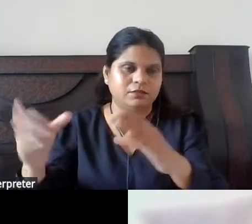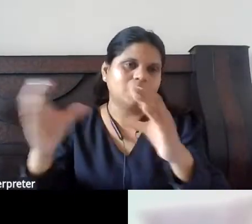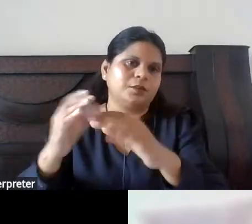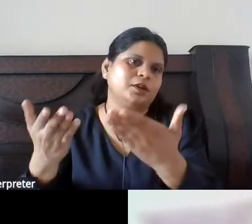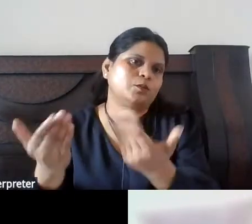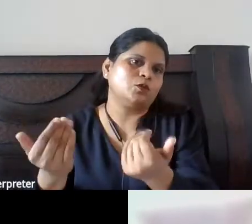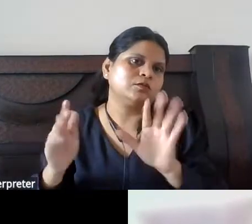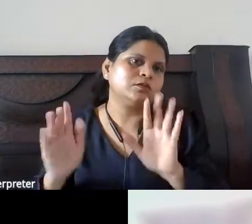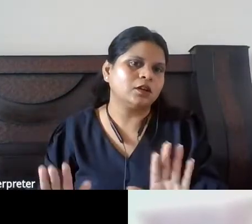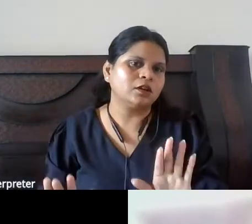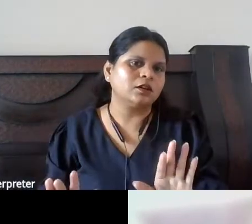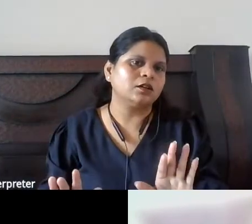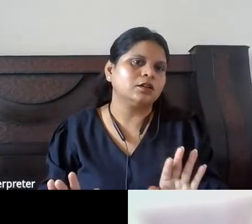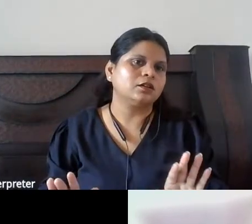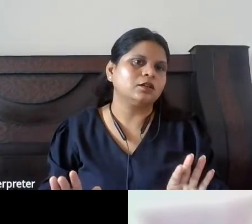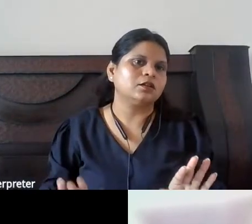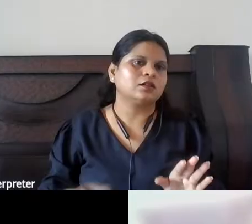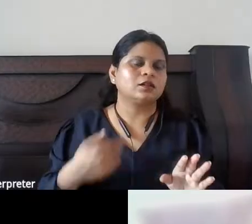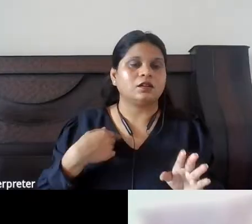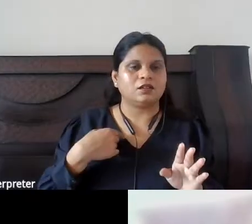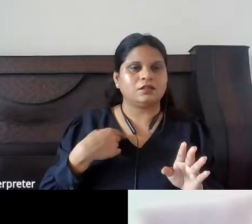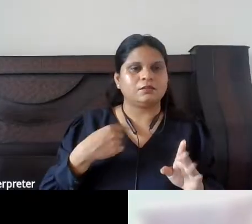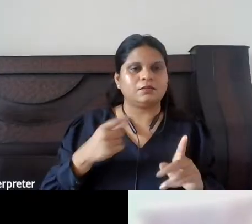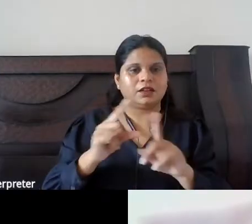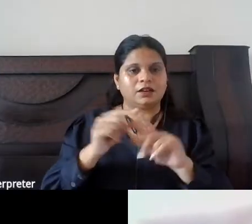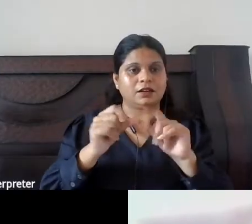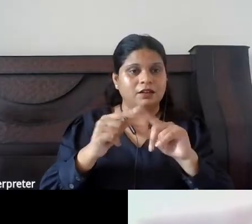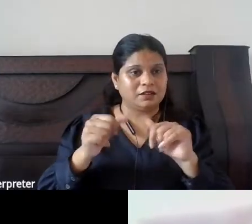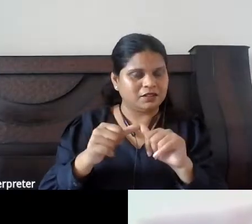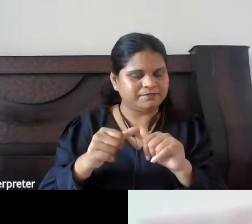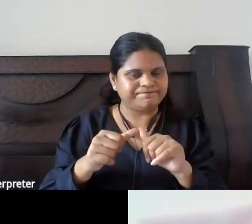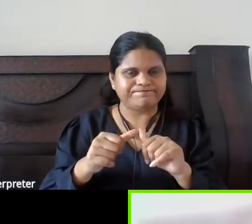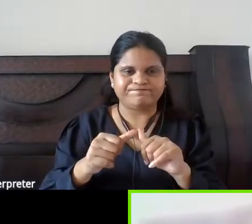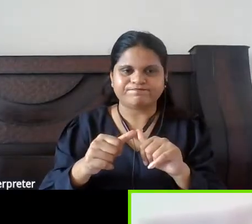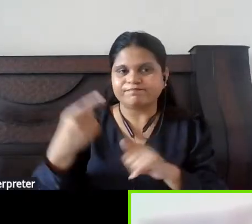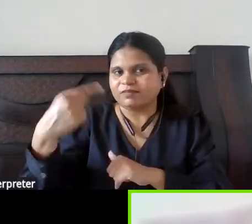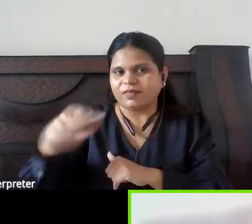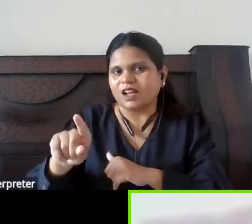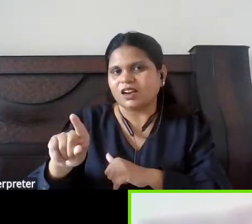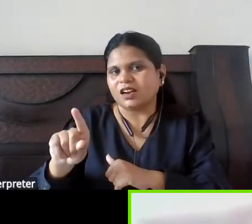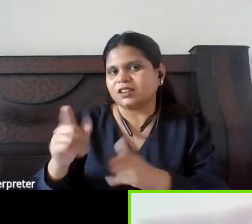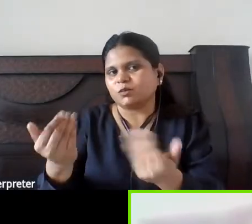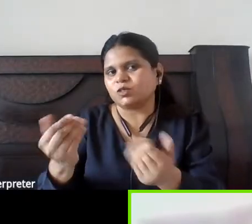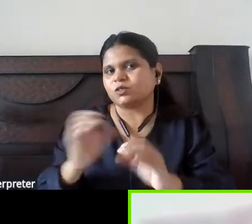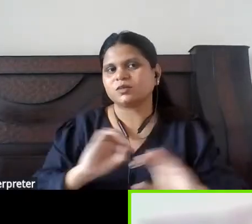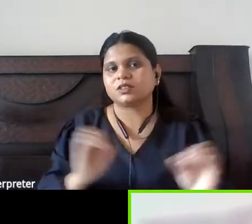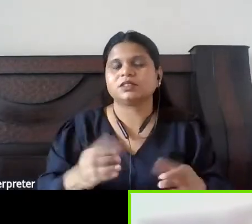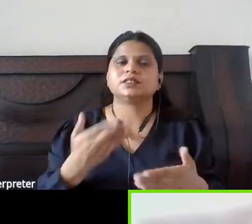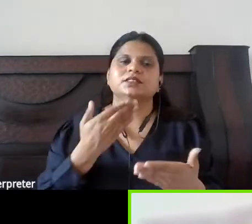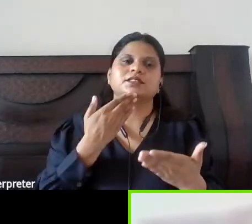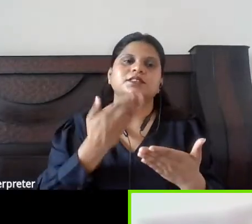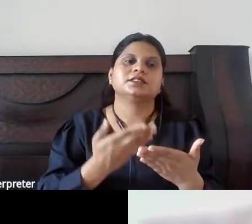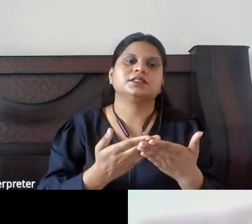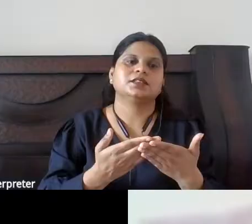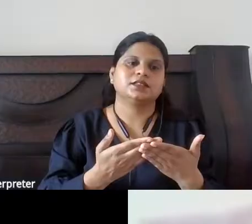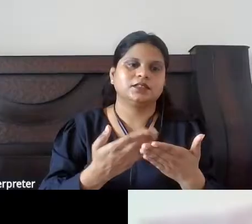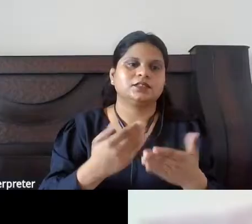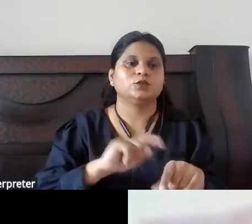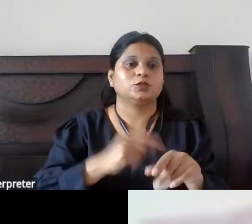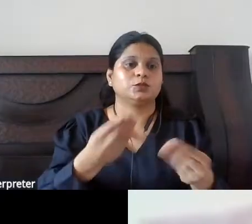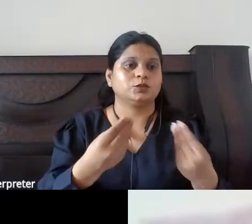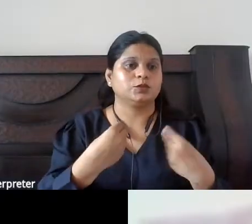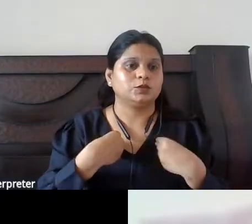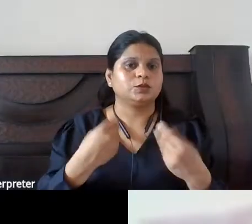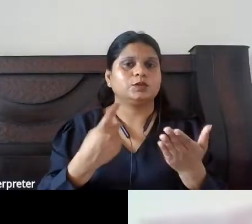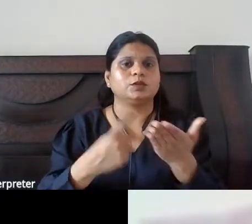we will get data which will not be, I would say, correct. Thank you very much for this opportunity, and Rama